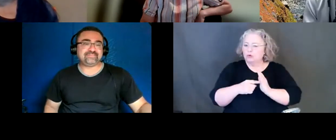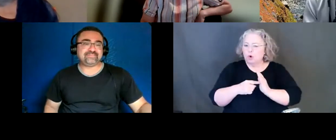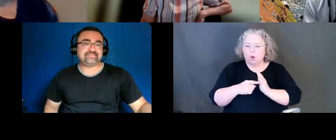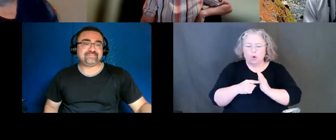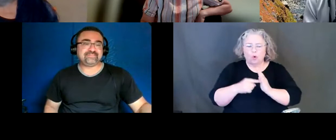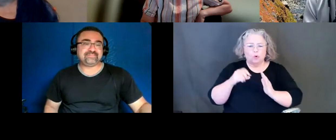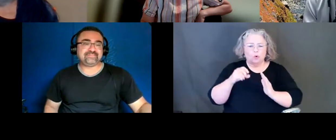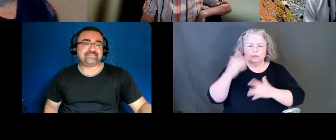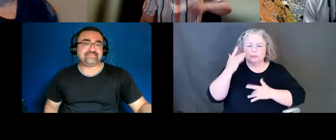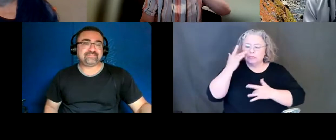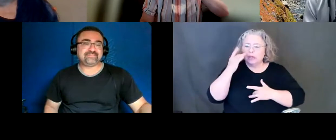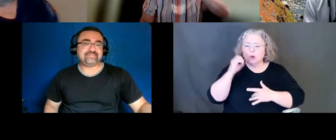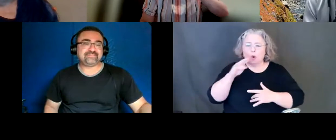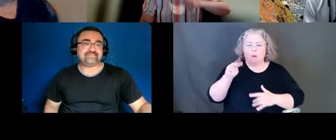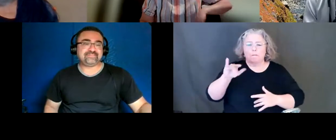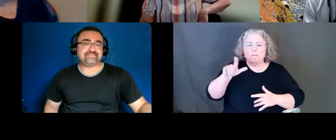symptoms.